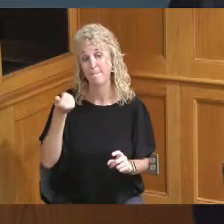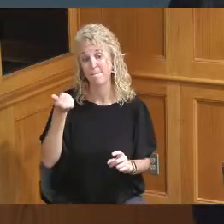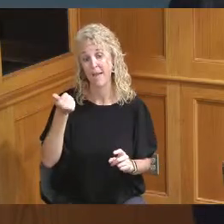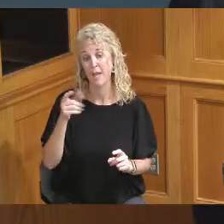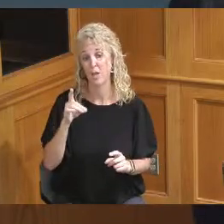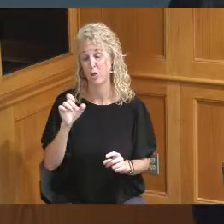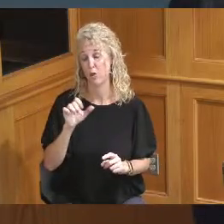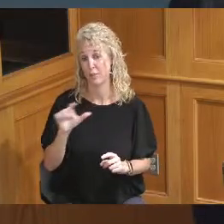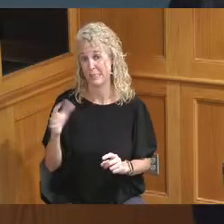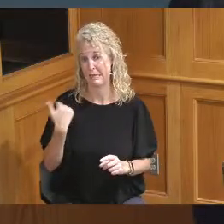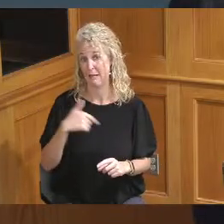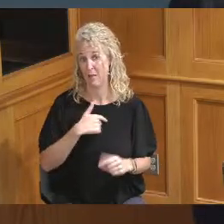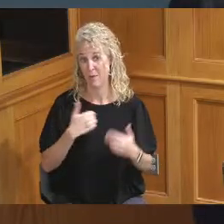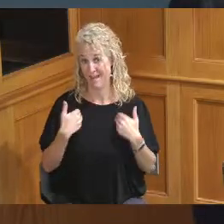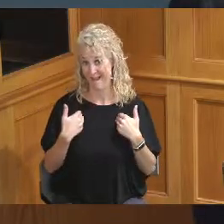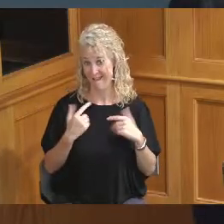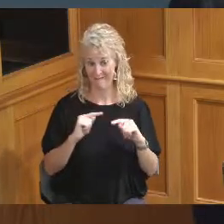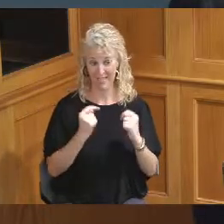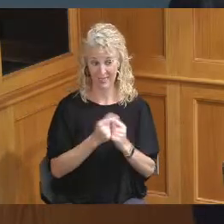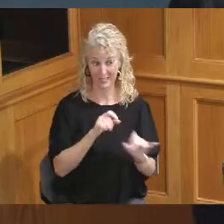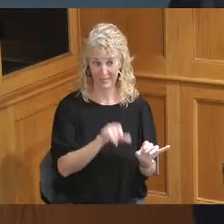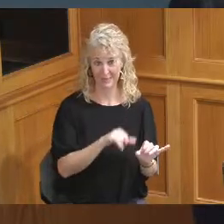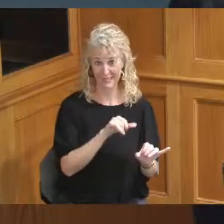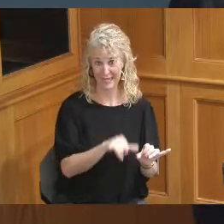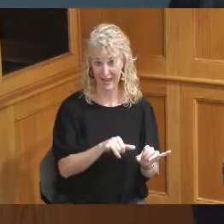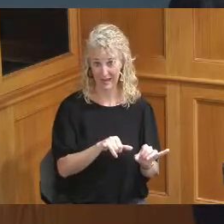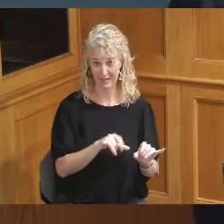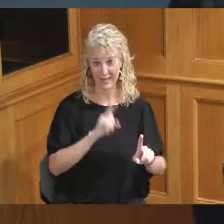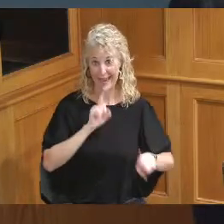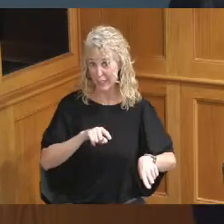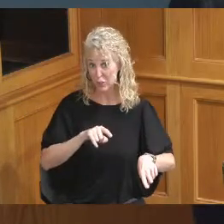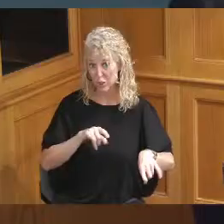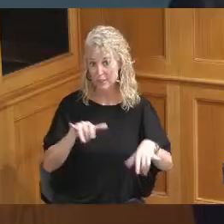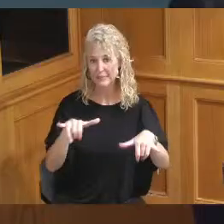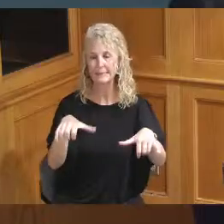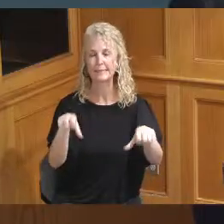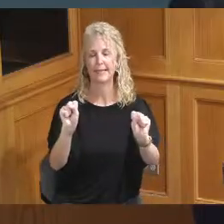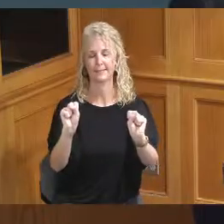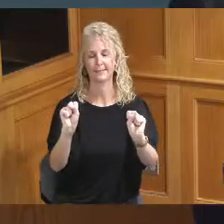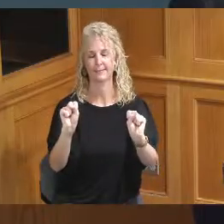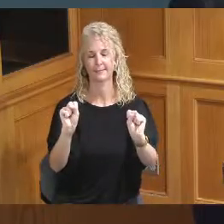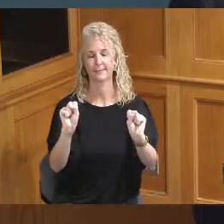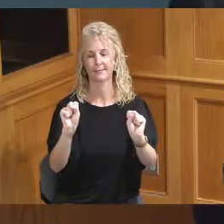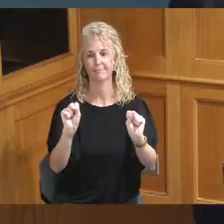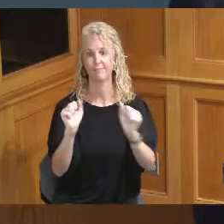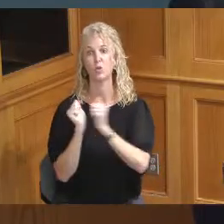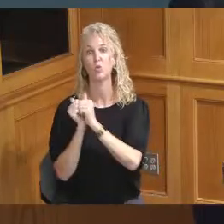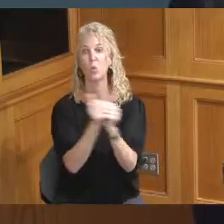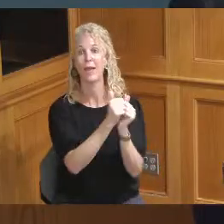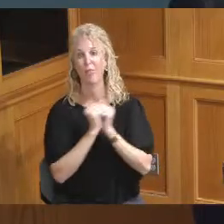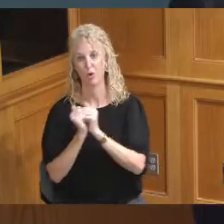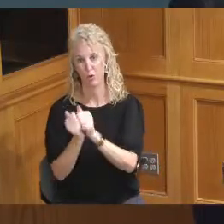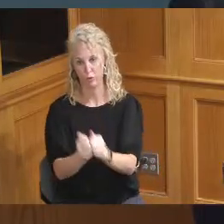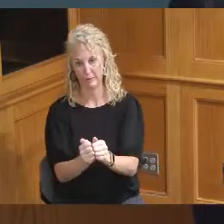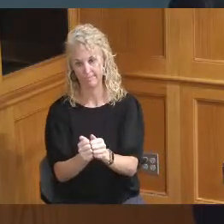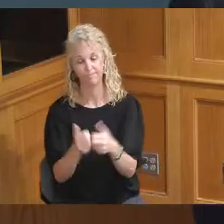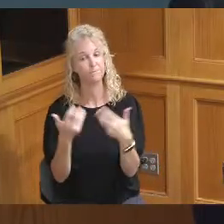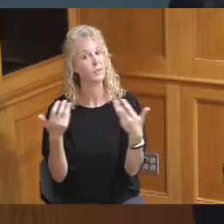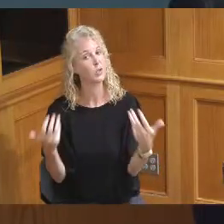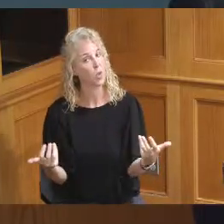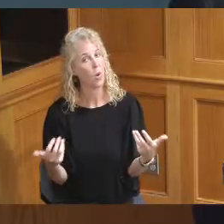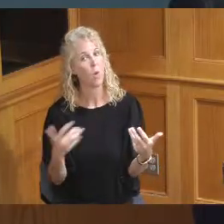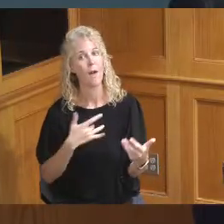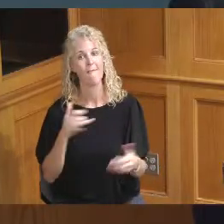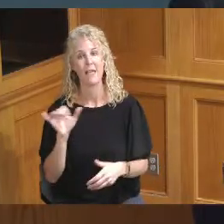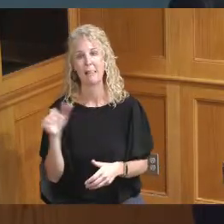the taxpayers while keeping the team here? And the answer is yes, we did. And we collectively, yes, we did. So I just want to highlight